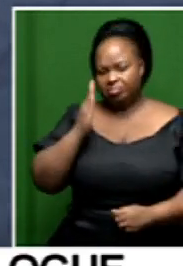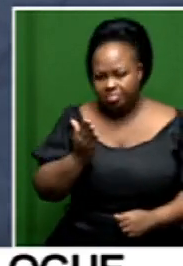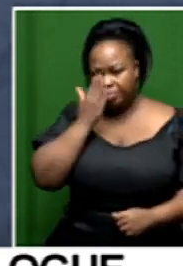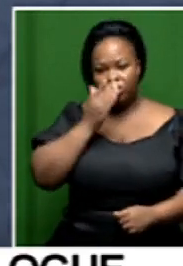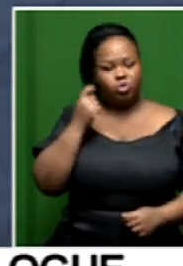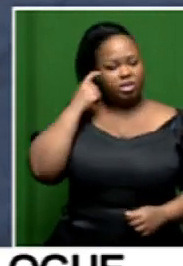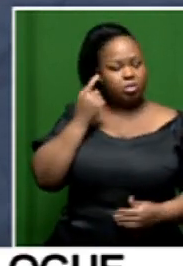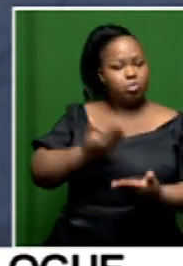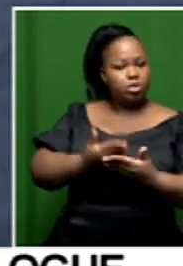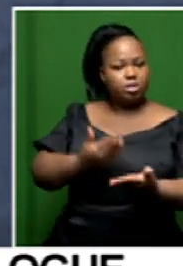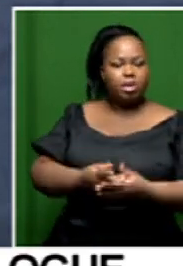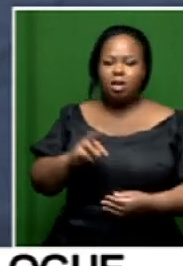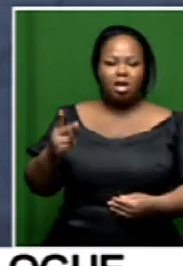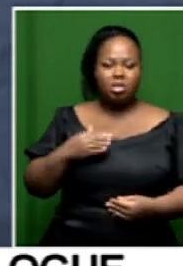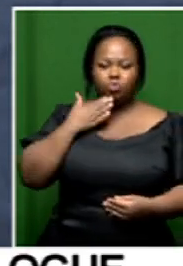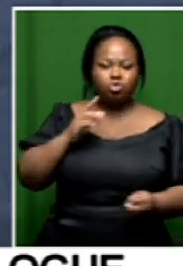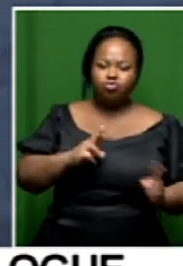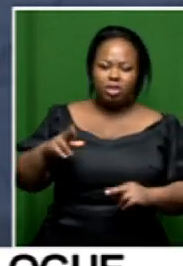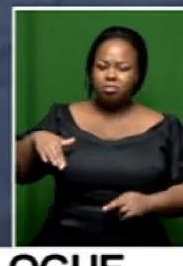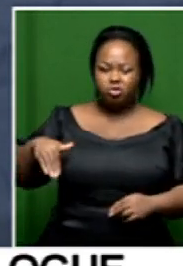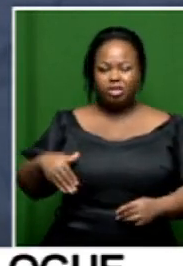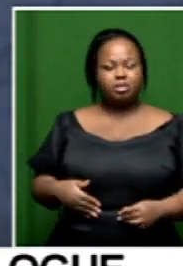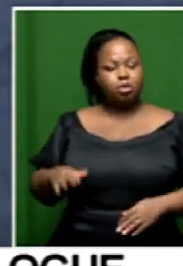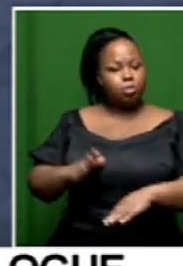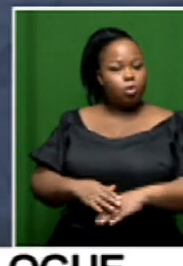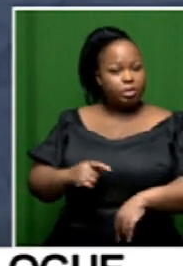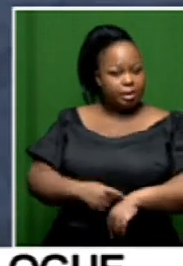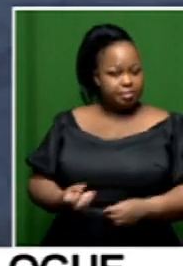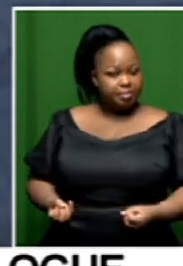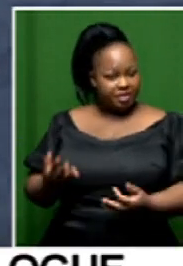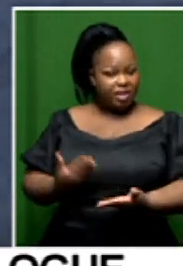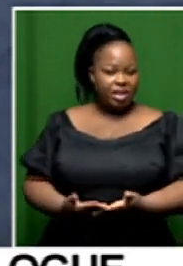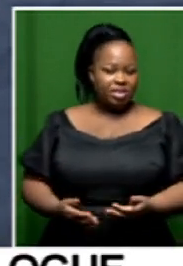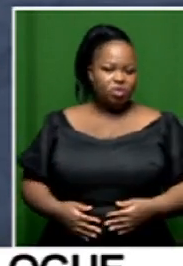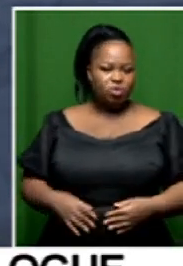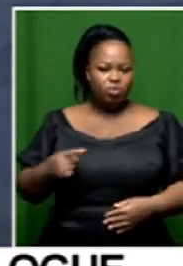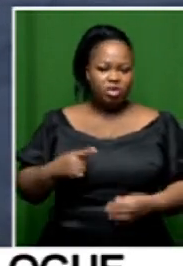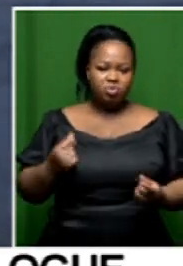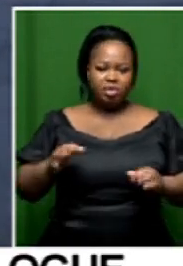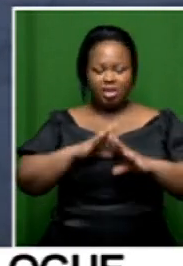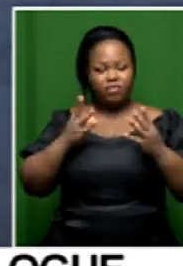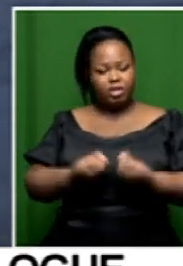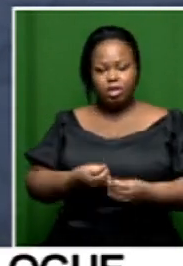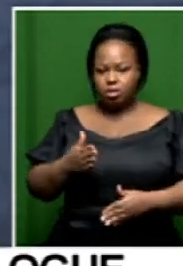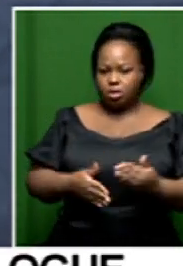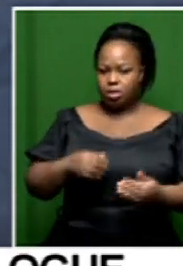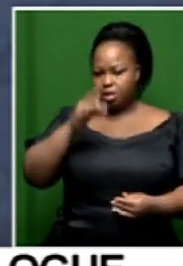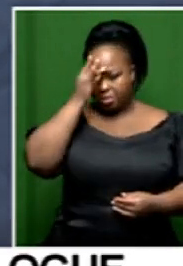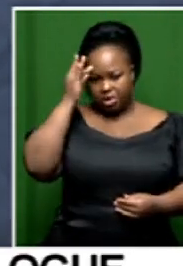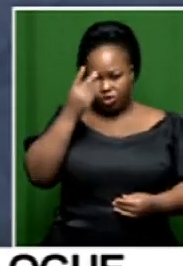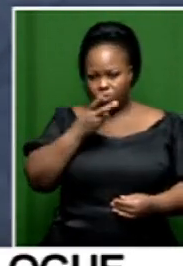possible for us to give those that are not ready more time and not just do everything until March